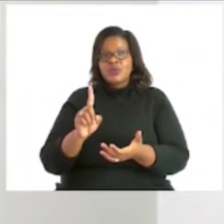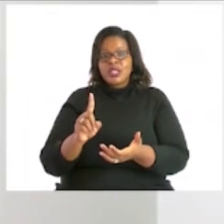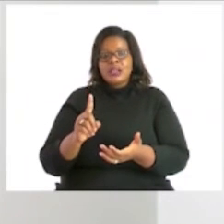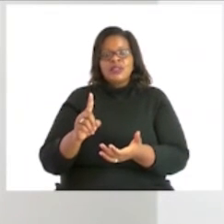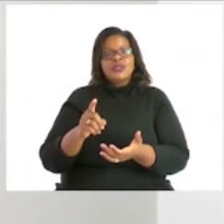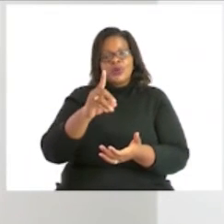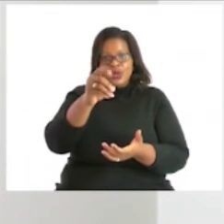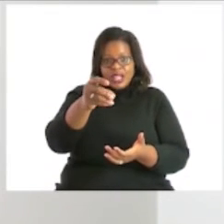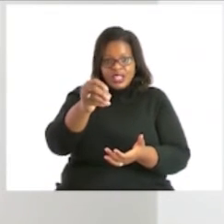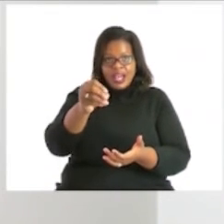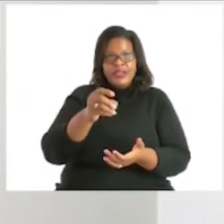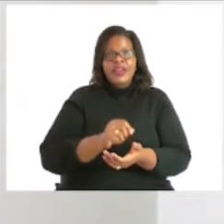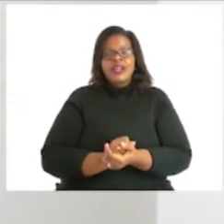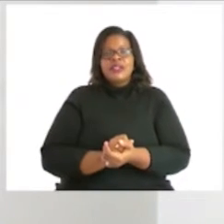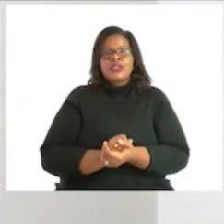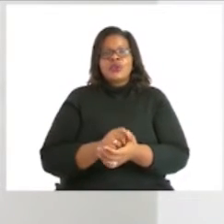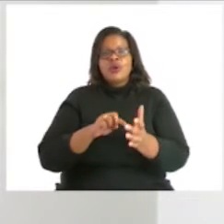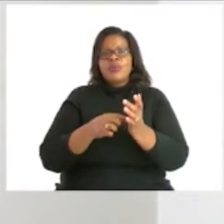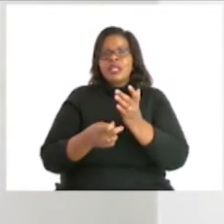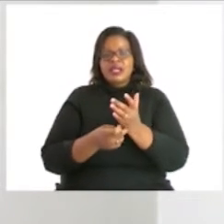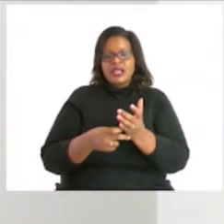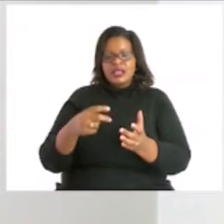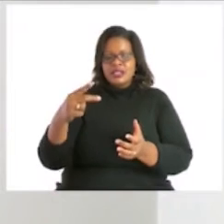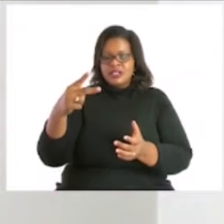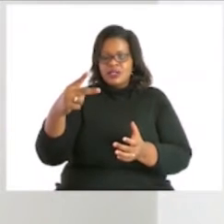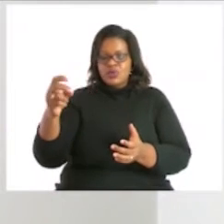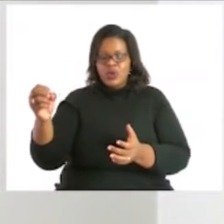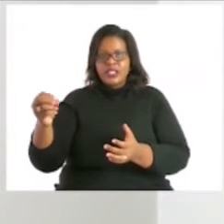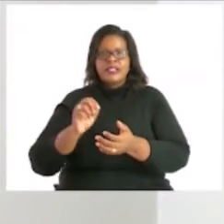of the 10, and that means the value is 20.